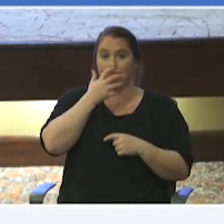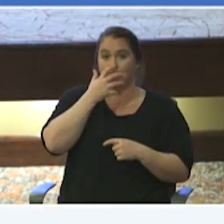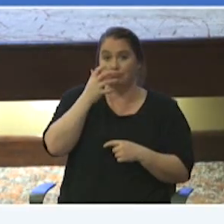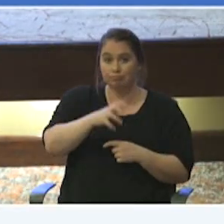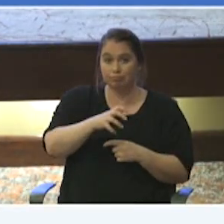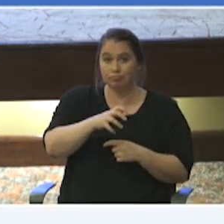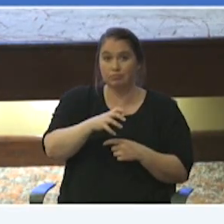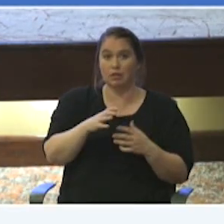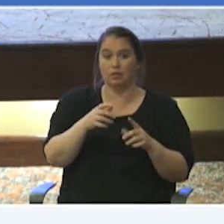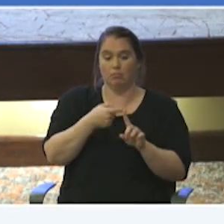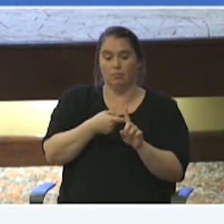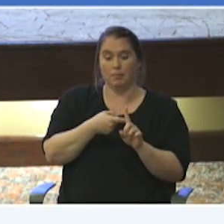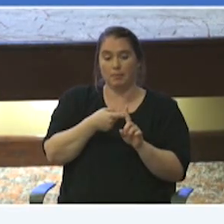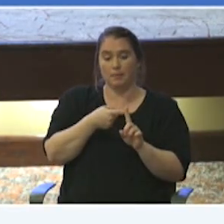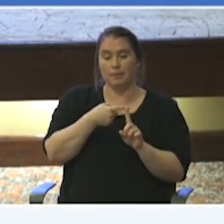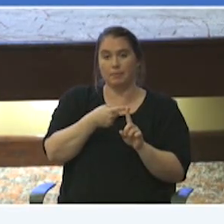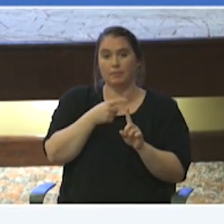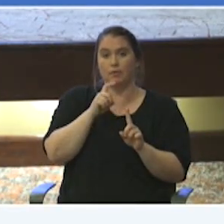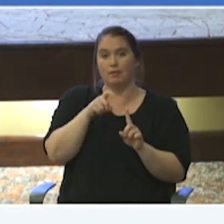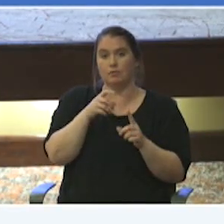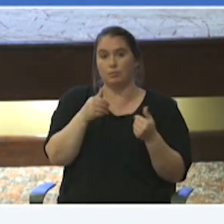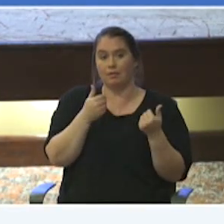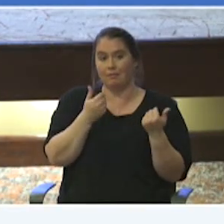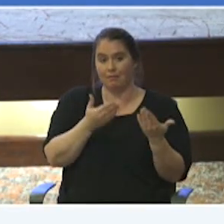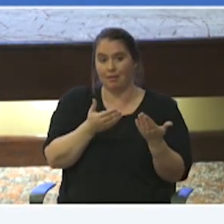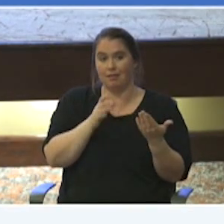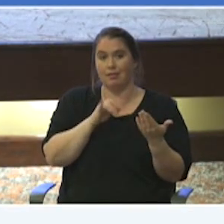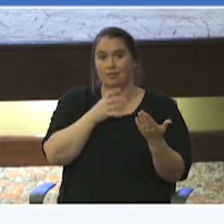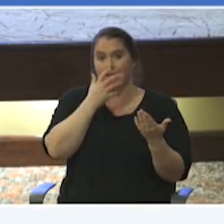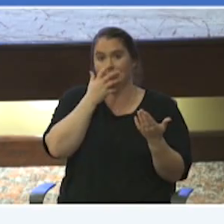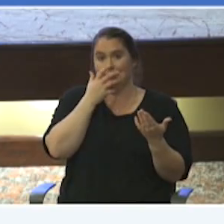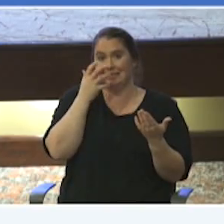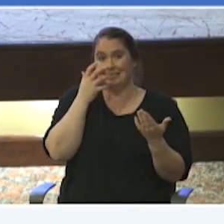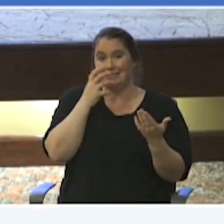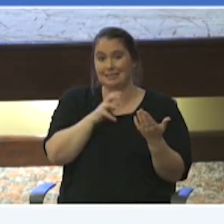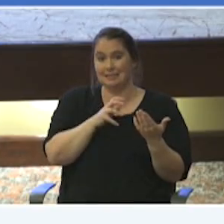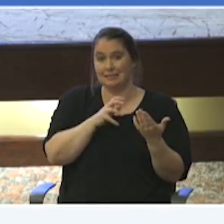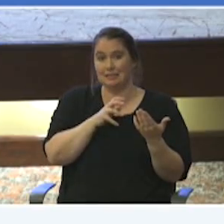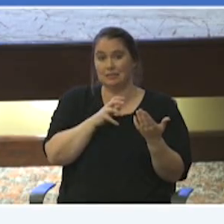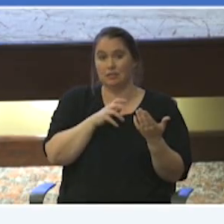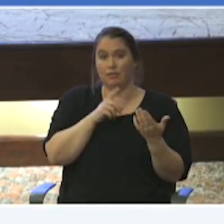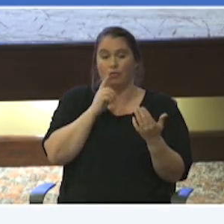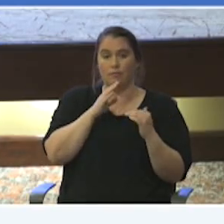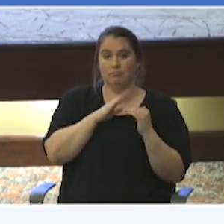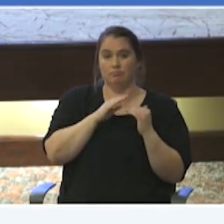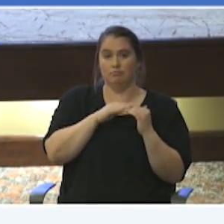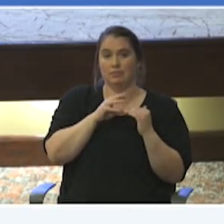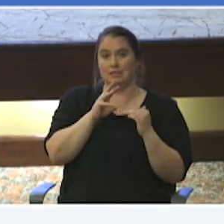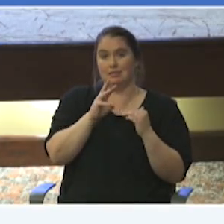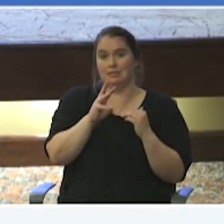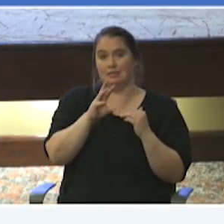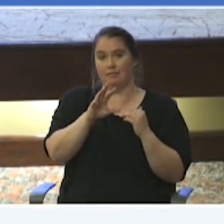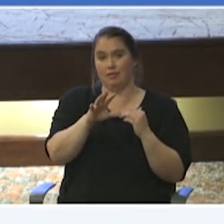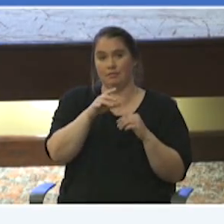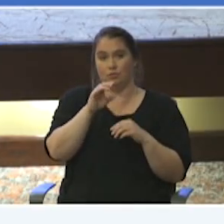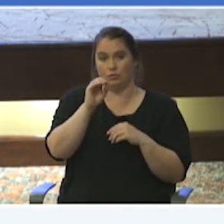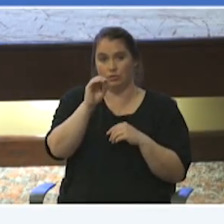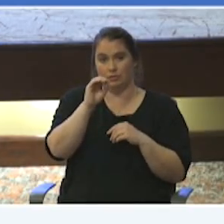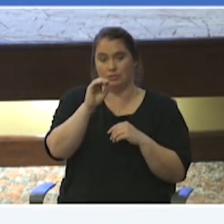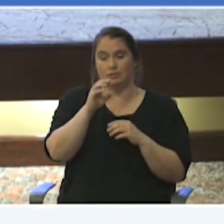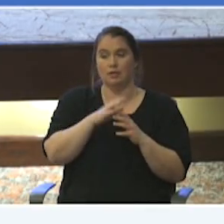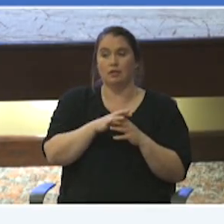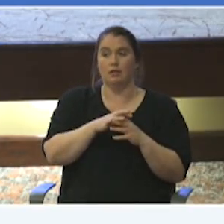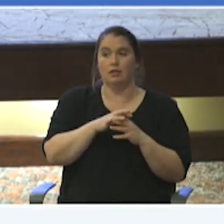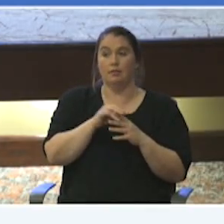have to provide the capability of heating to a minimum of 65 degrees in cold